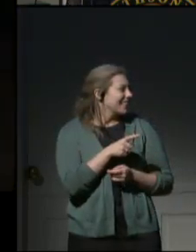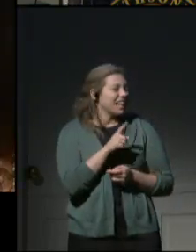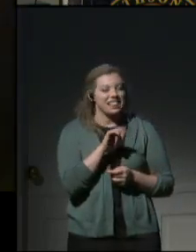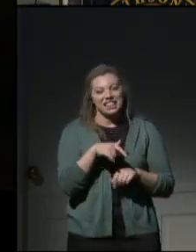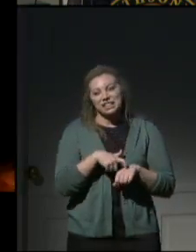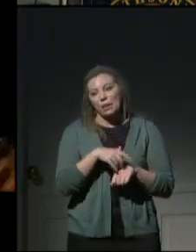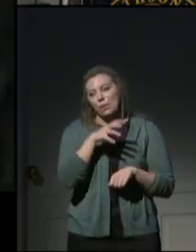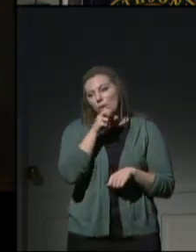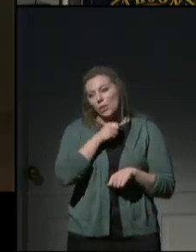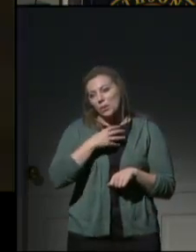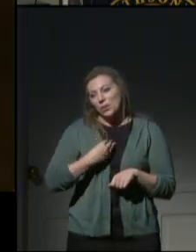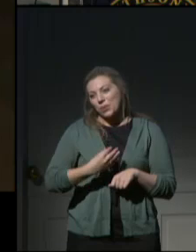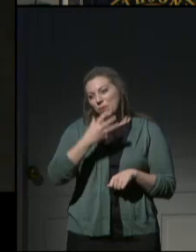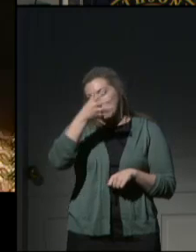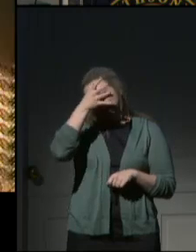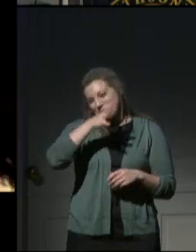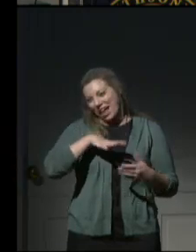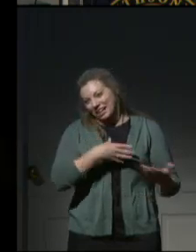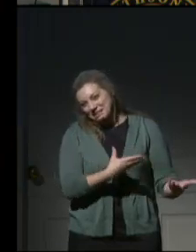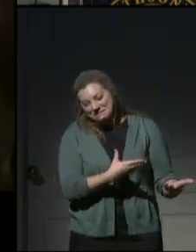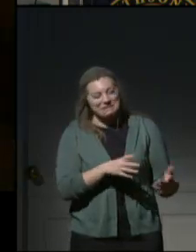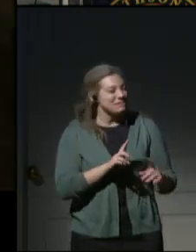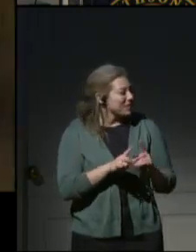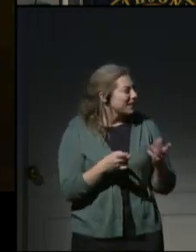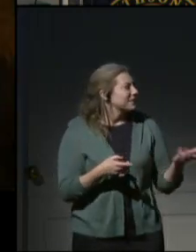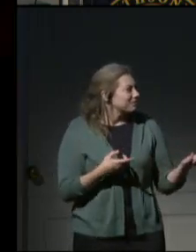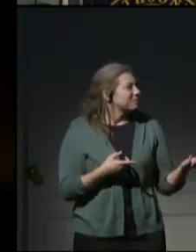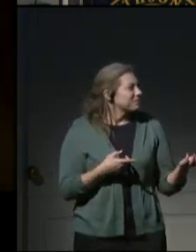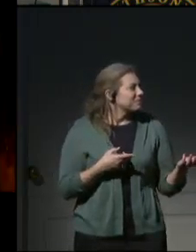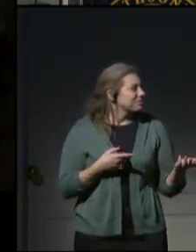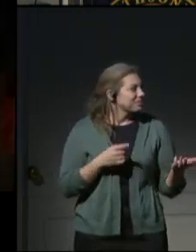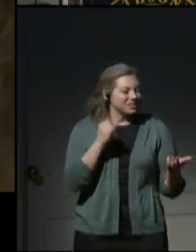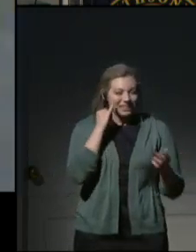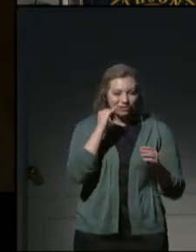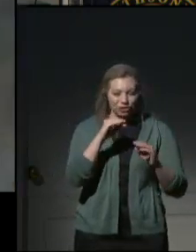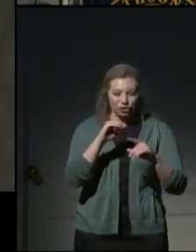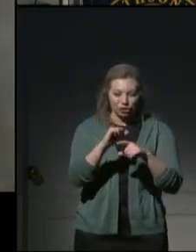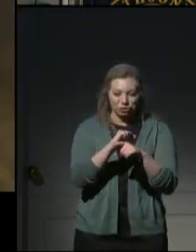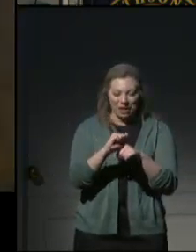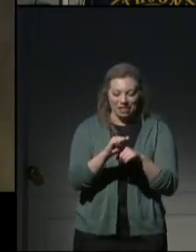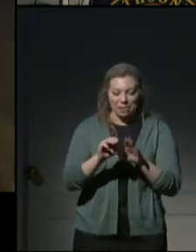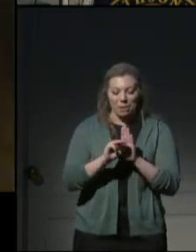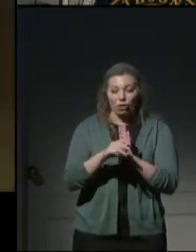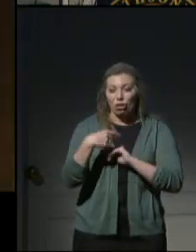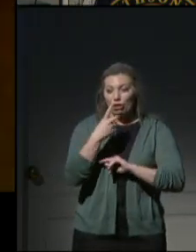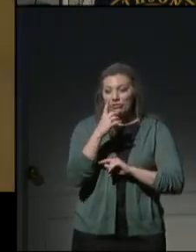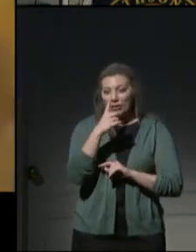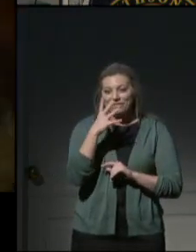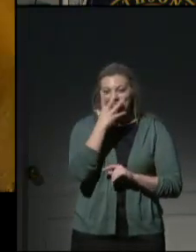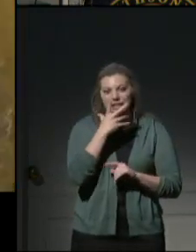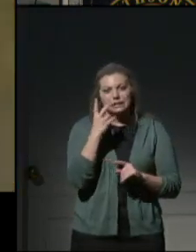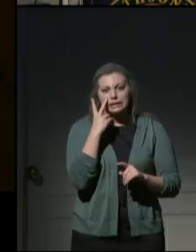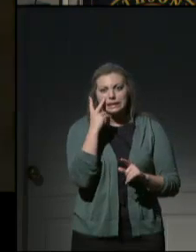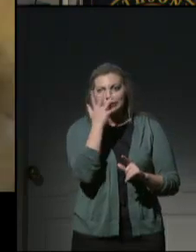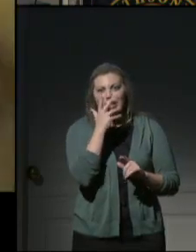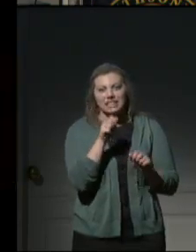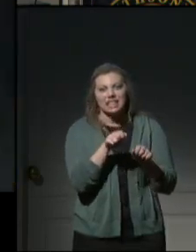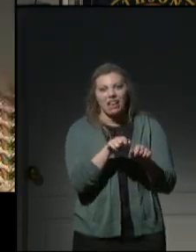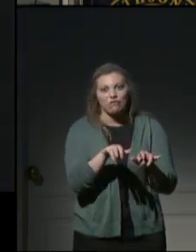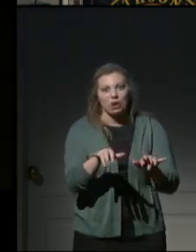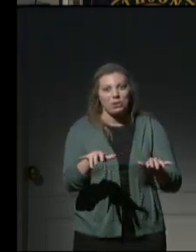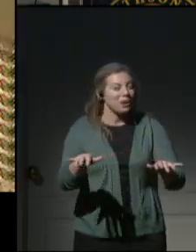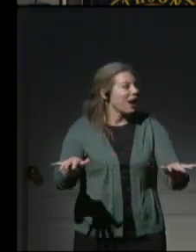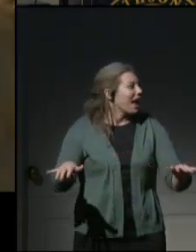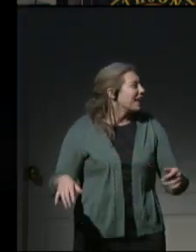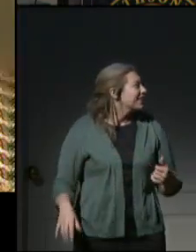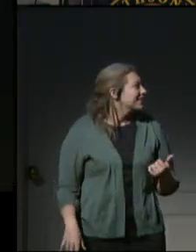white guys. But yeah, so a bit of fun. Yeah, once you train the model to look for faces, it sees faces everywhere.